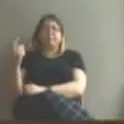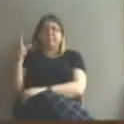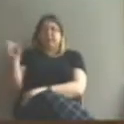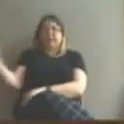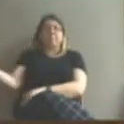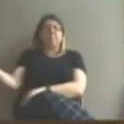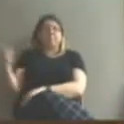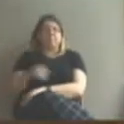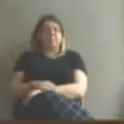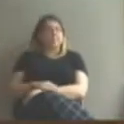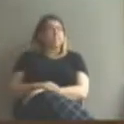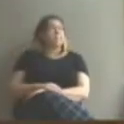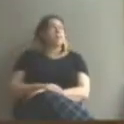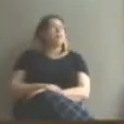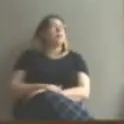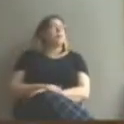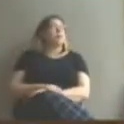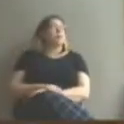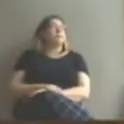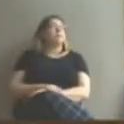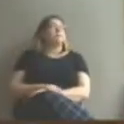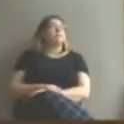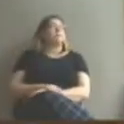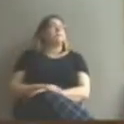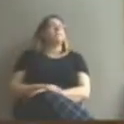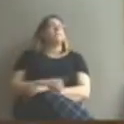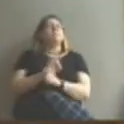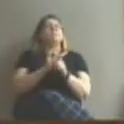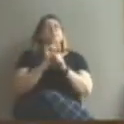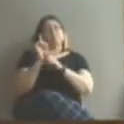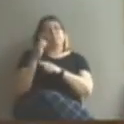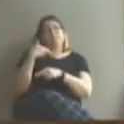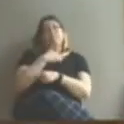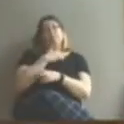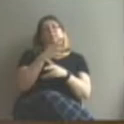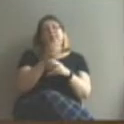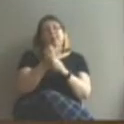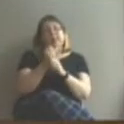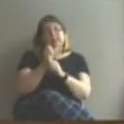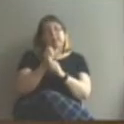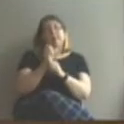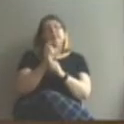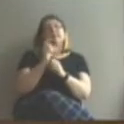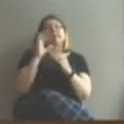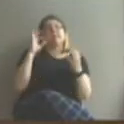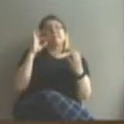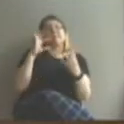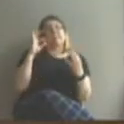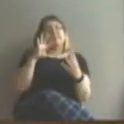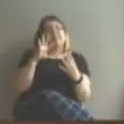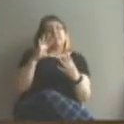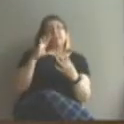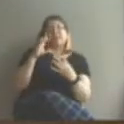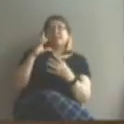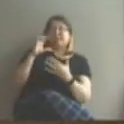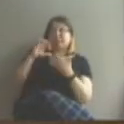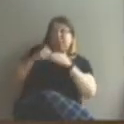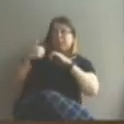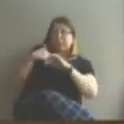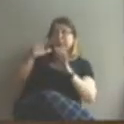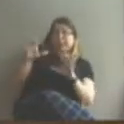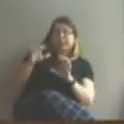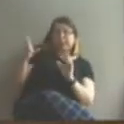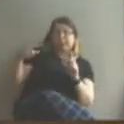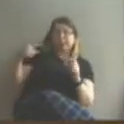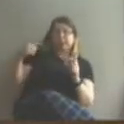And finally, the one thing also that we get too is we get feedback. This is how we're doing. Every